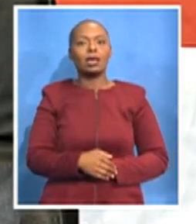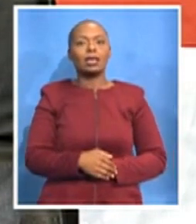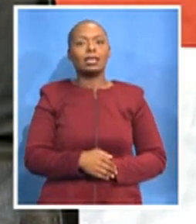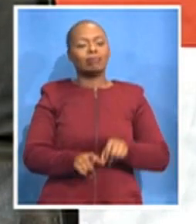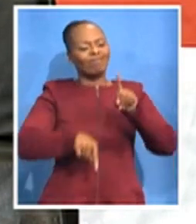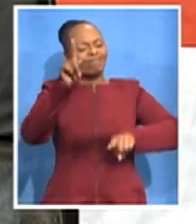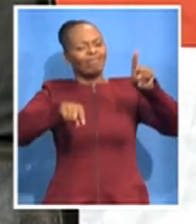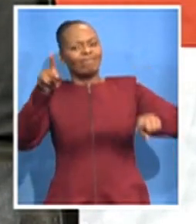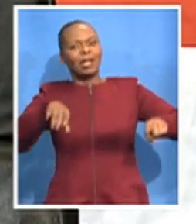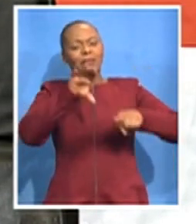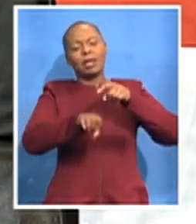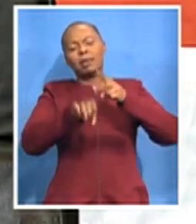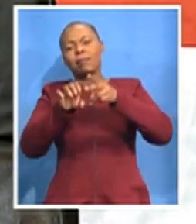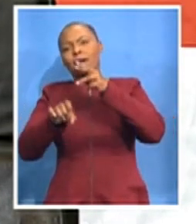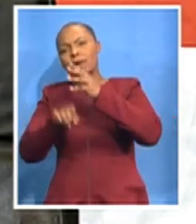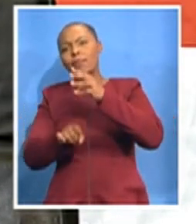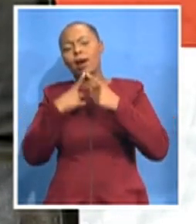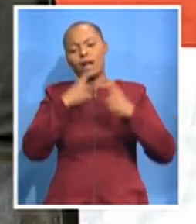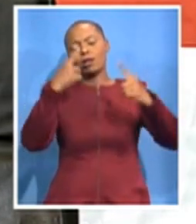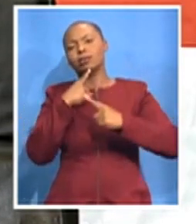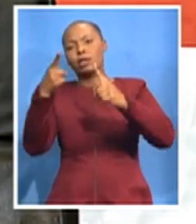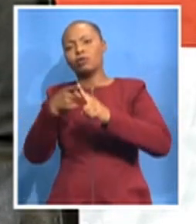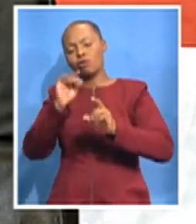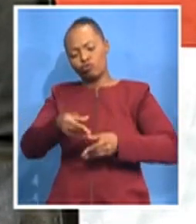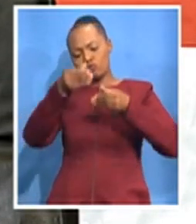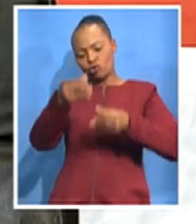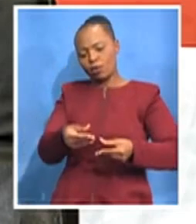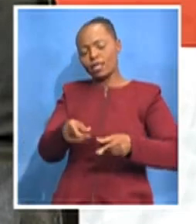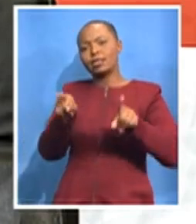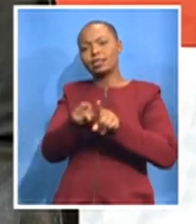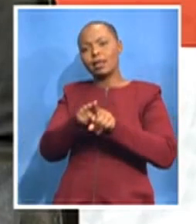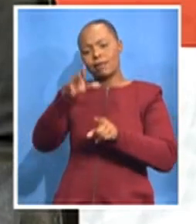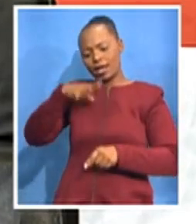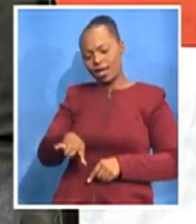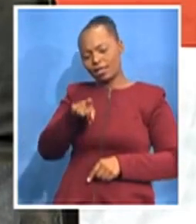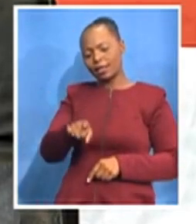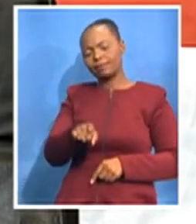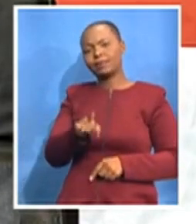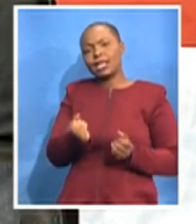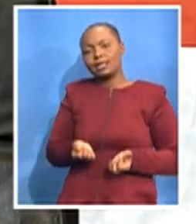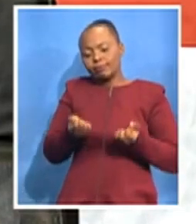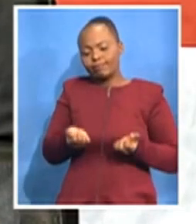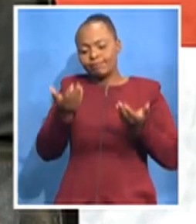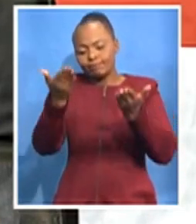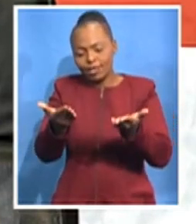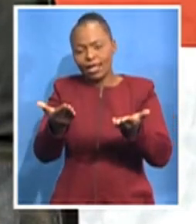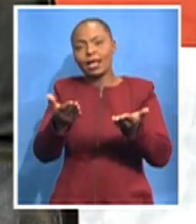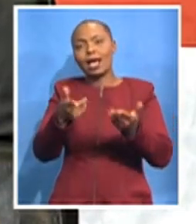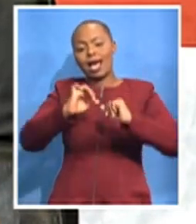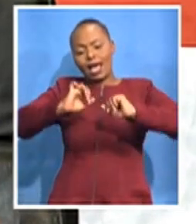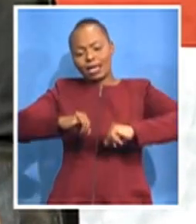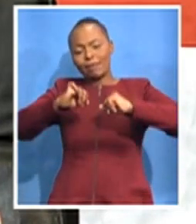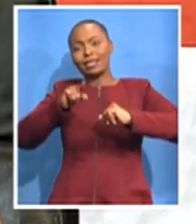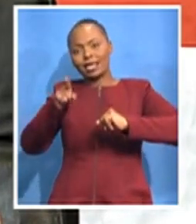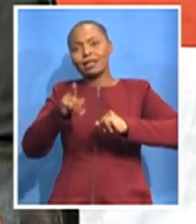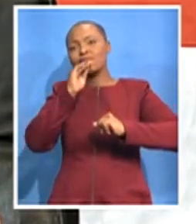documentation. Then there's also an addendum to the service level agreement, which increased the contract now from